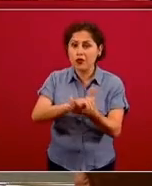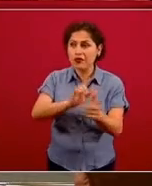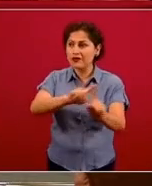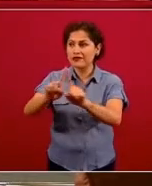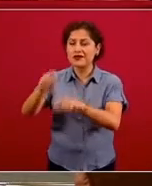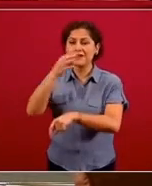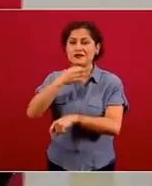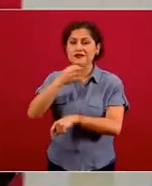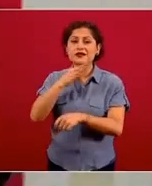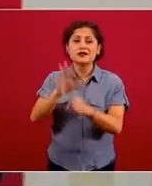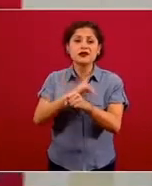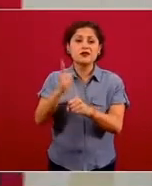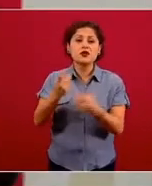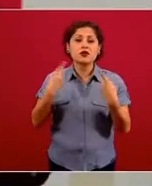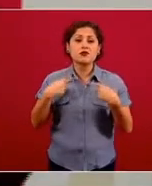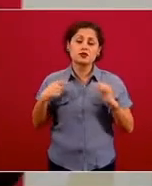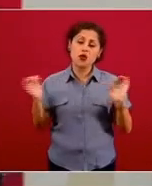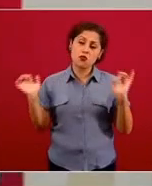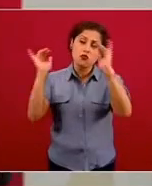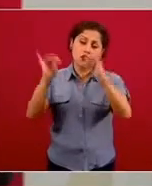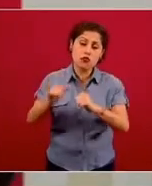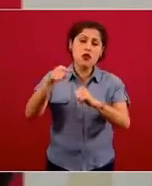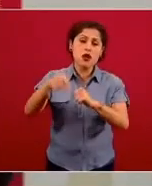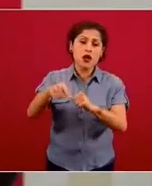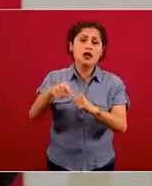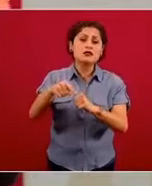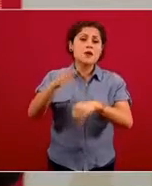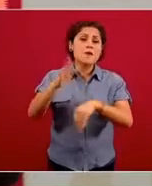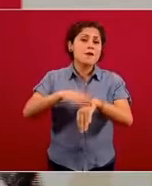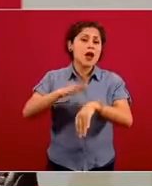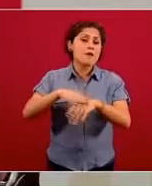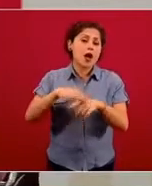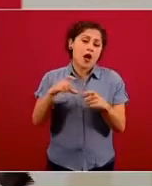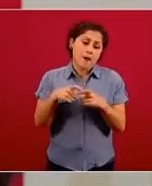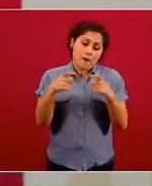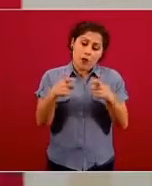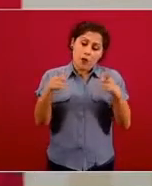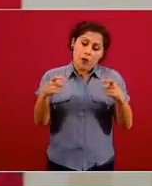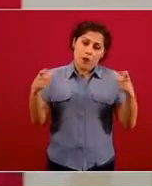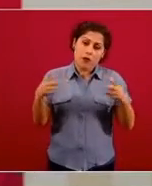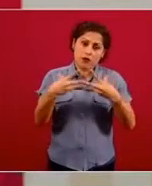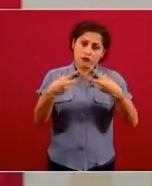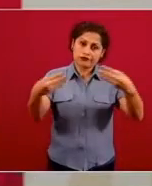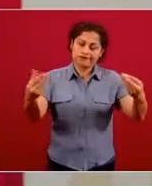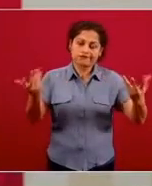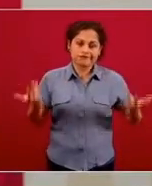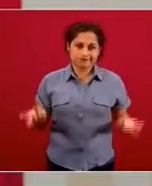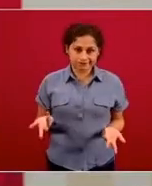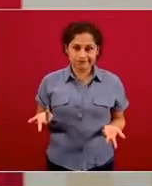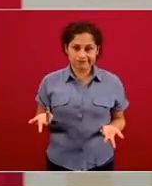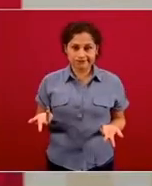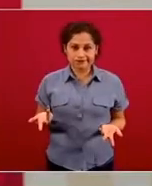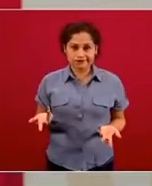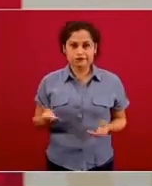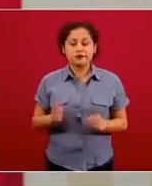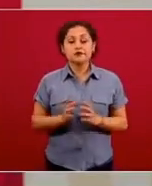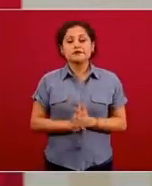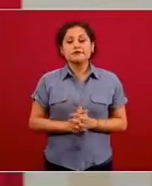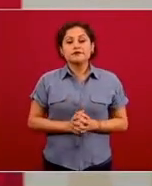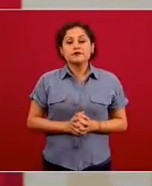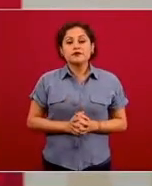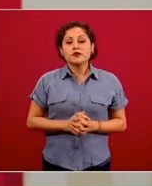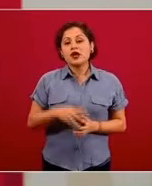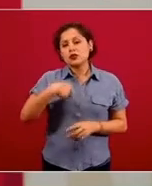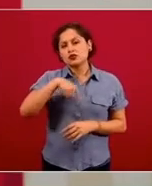baptisms, we can't have people congregating, because this harms us all. This just makes contagion